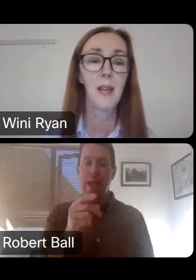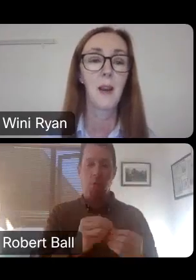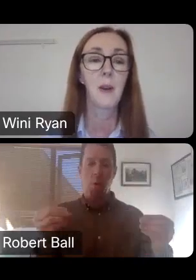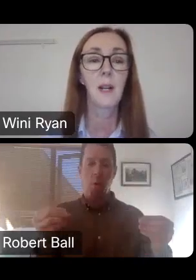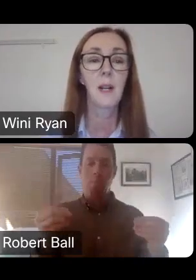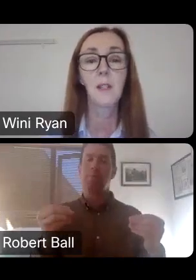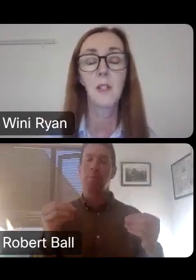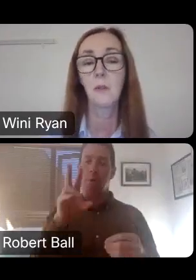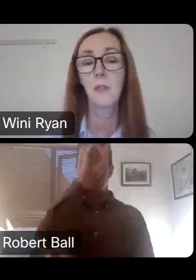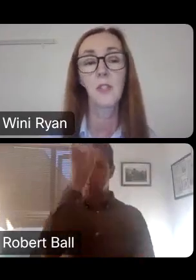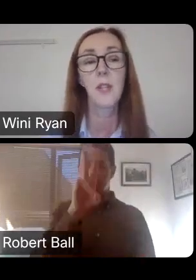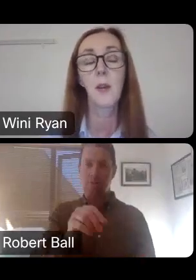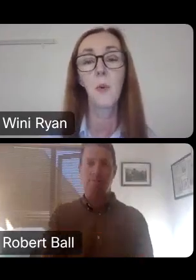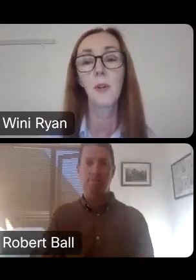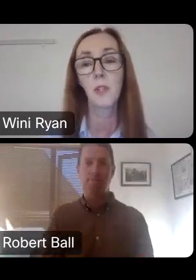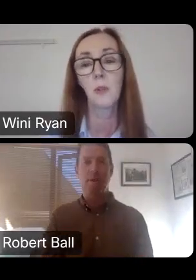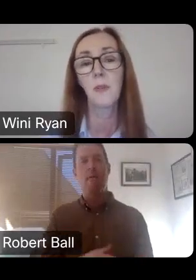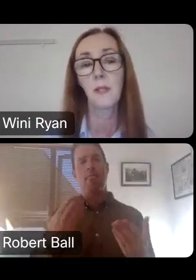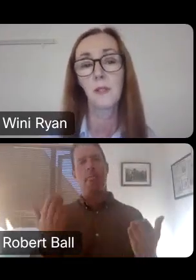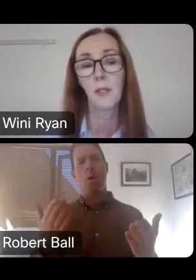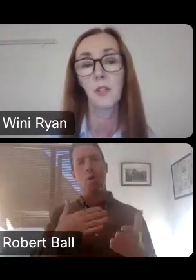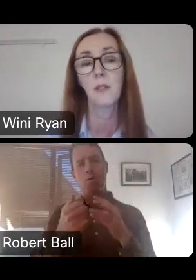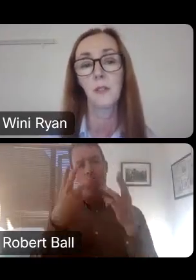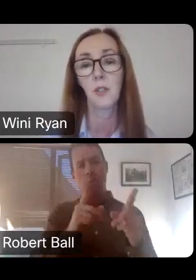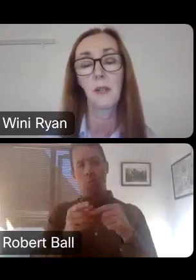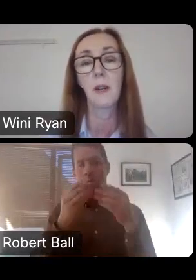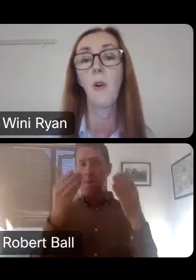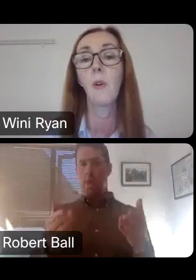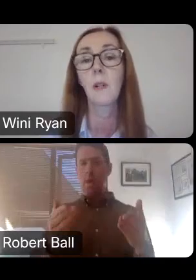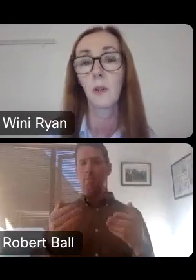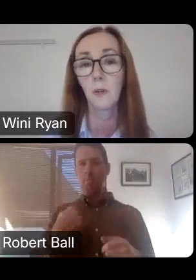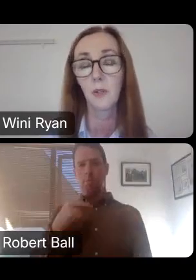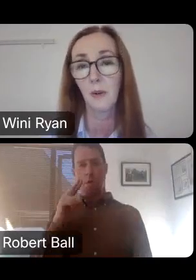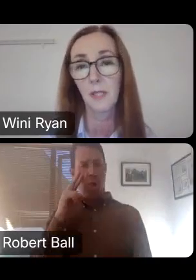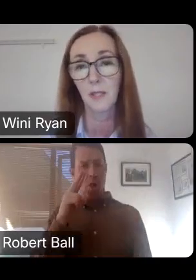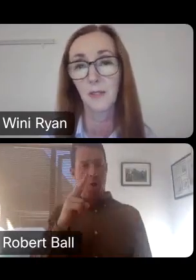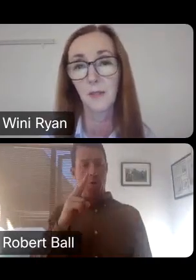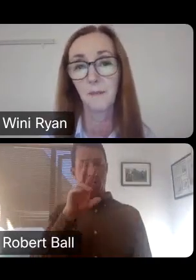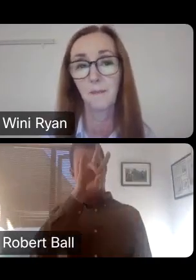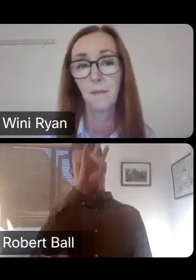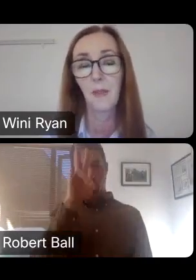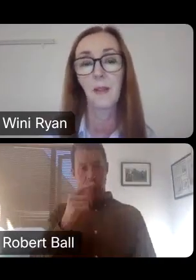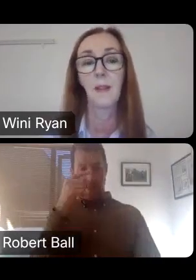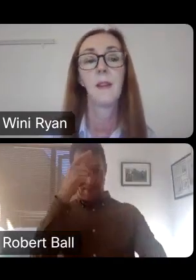screen. What I'd like you to do is just take 1 or 2 of these questions on screen. They're all closed questions.